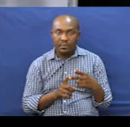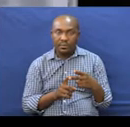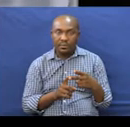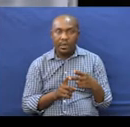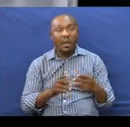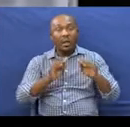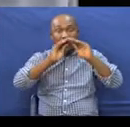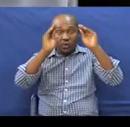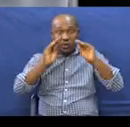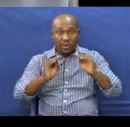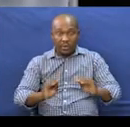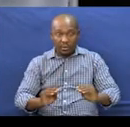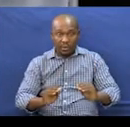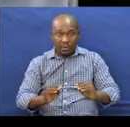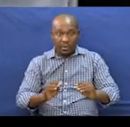component